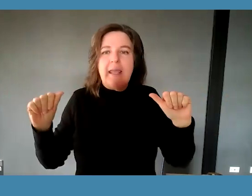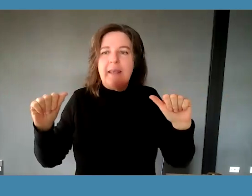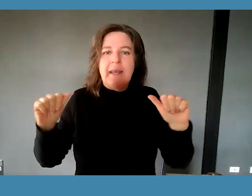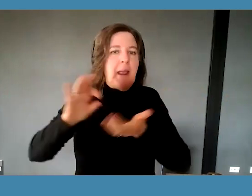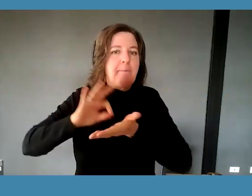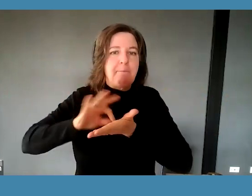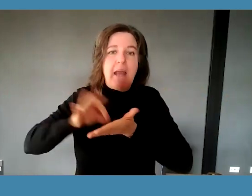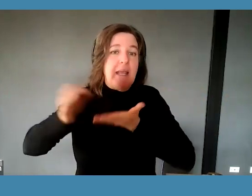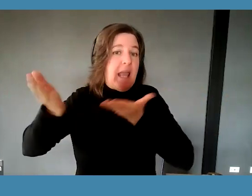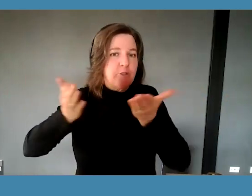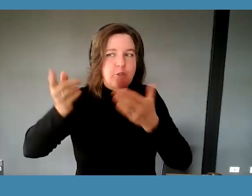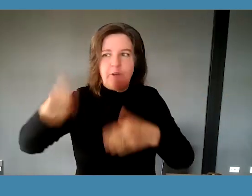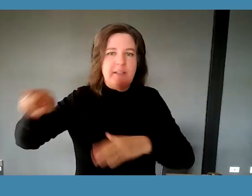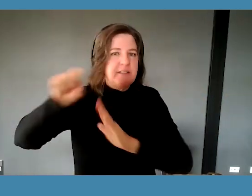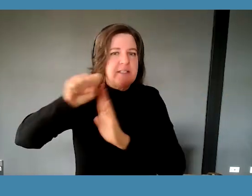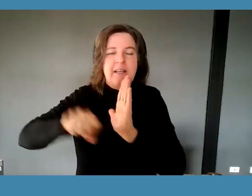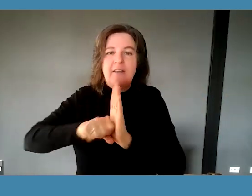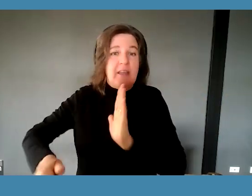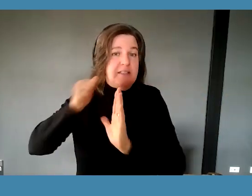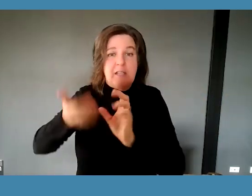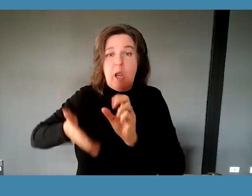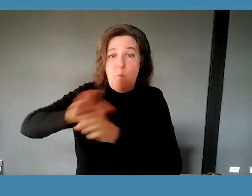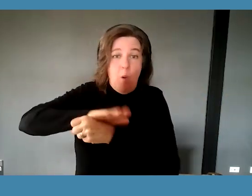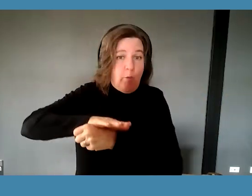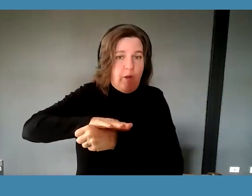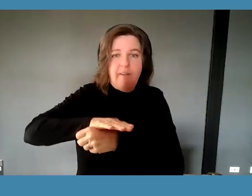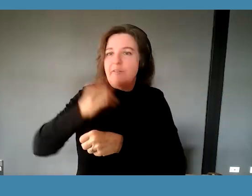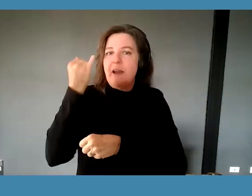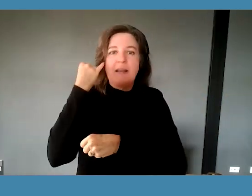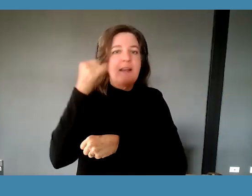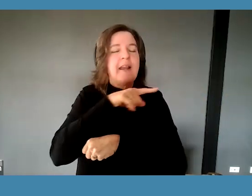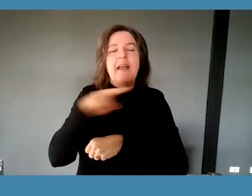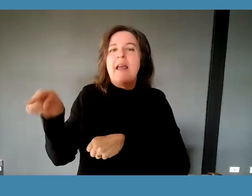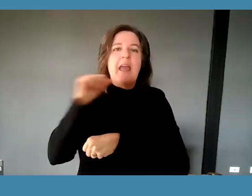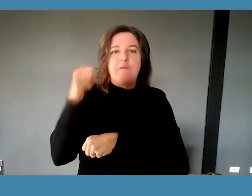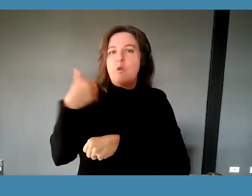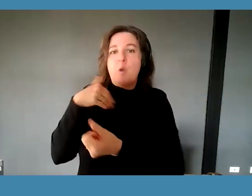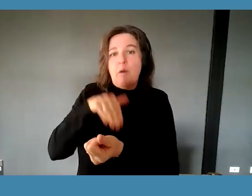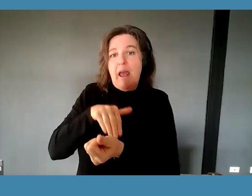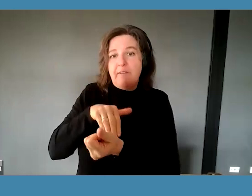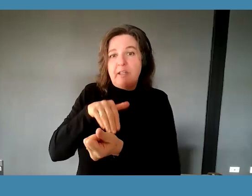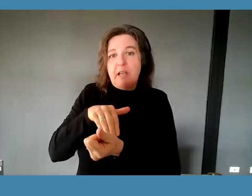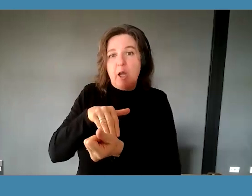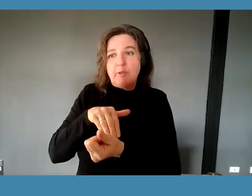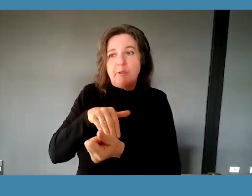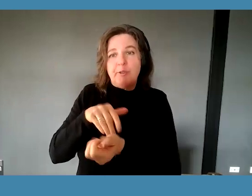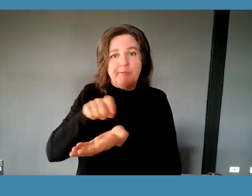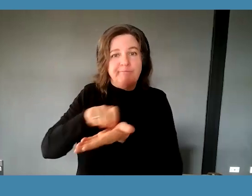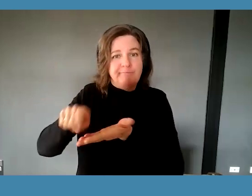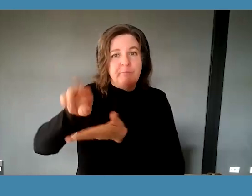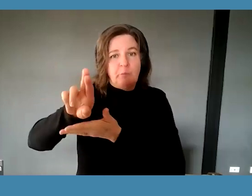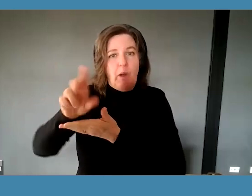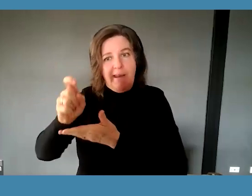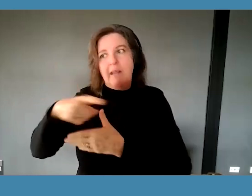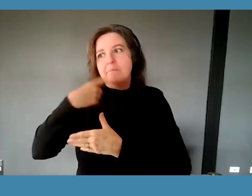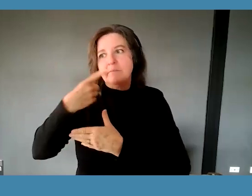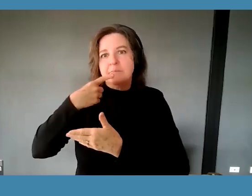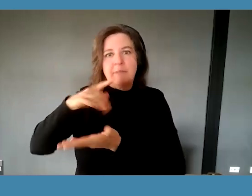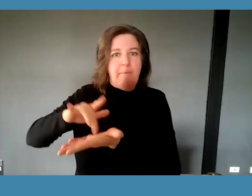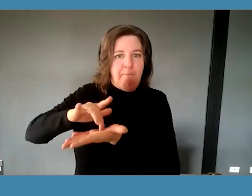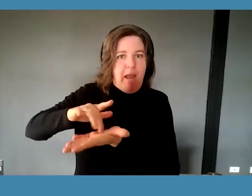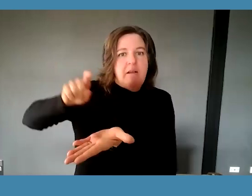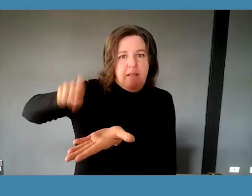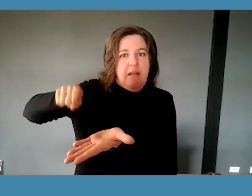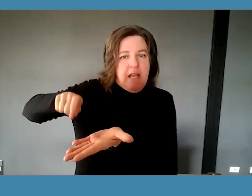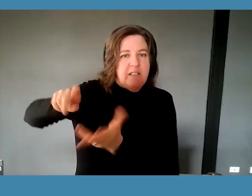state is not going to cover it if you don't have a doctor prescribing it and saying that it's medically necessary. So, but they will